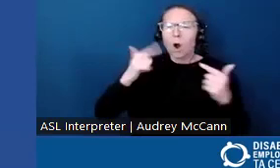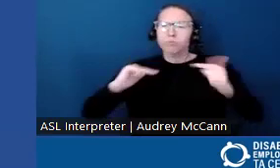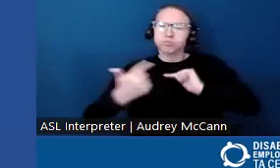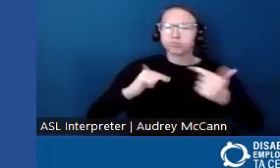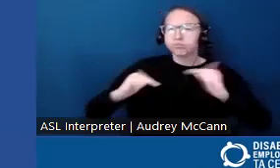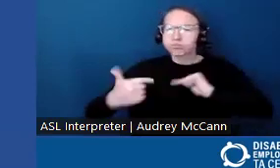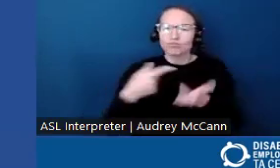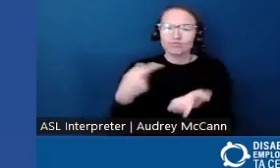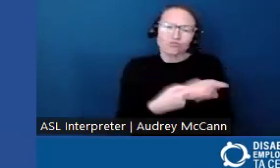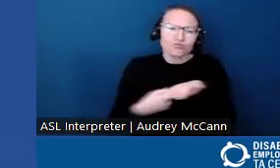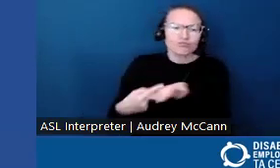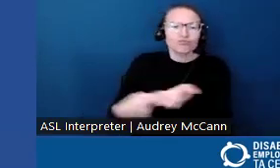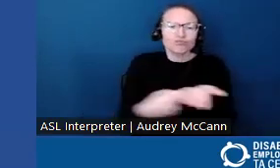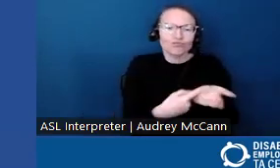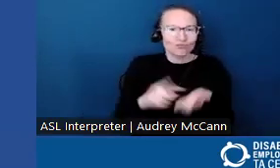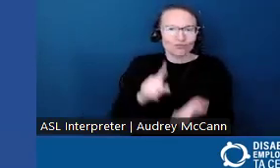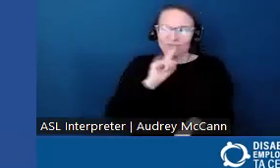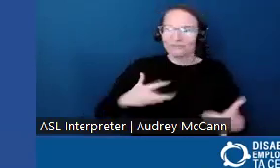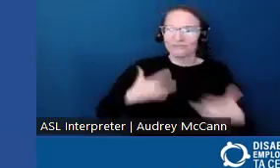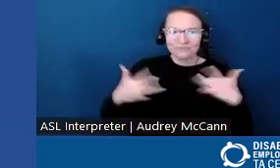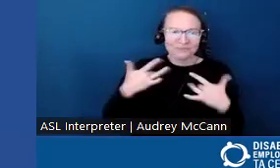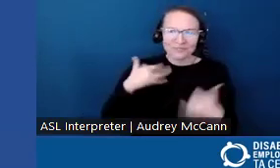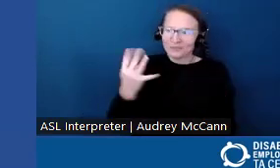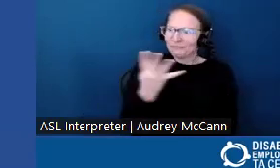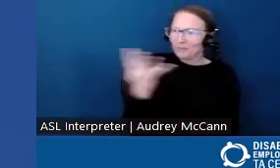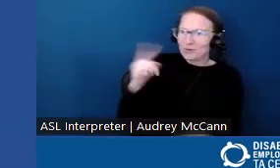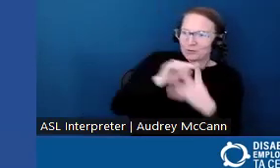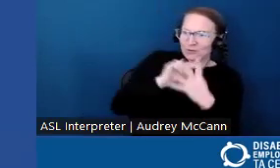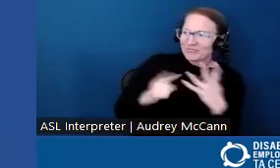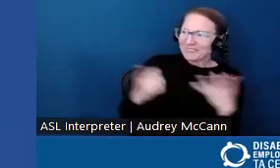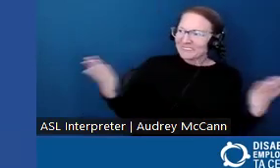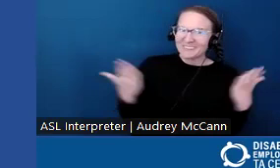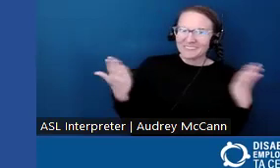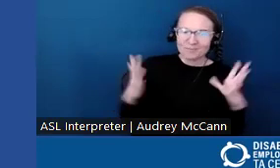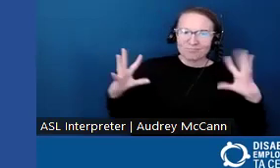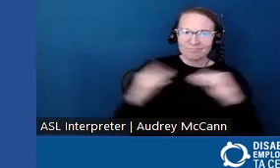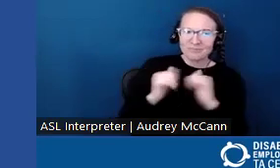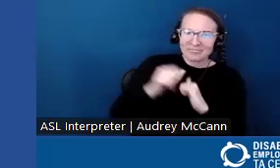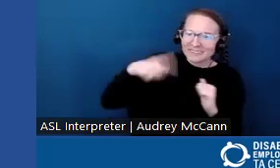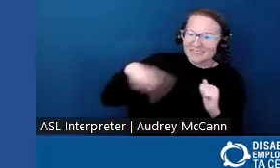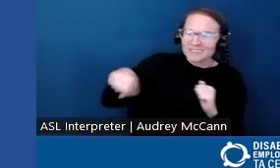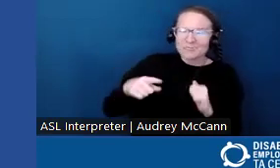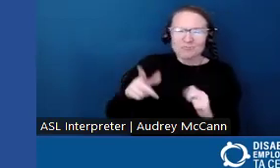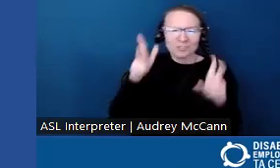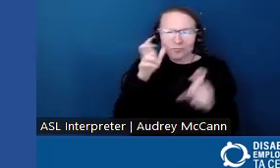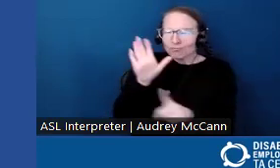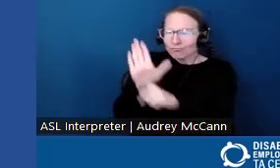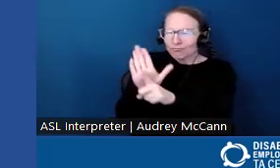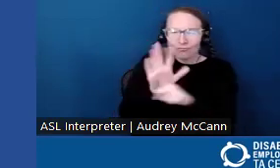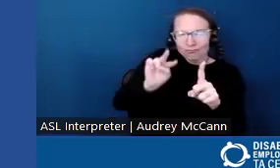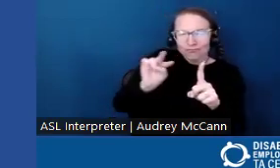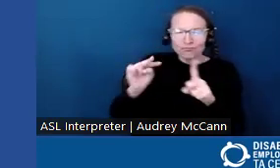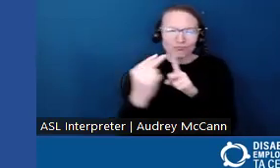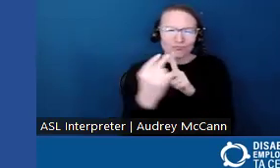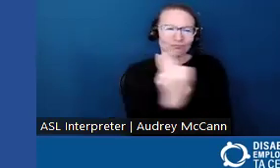of our event today. So we're excited to have these 4 speakers on the line, and we're going to hear each of their perspectives on these different